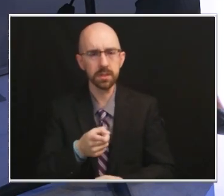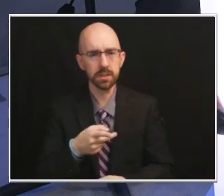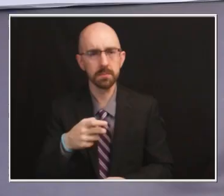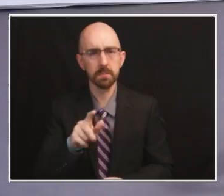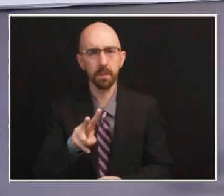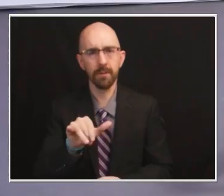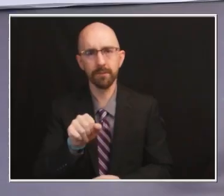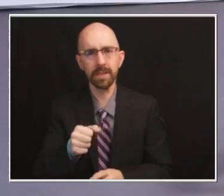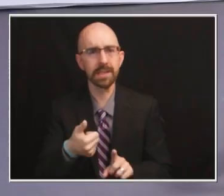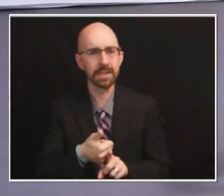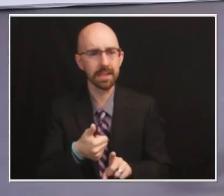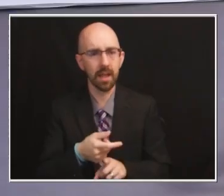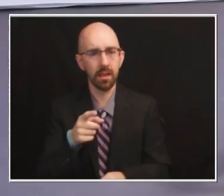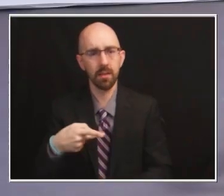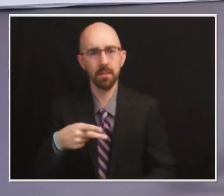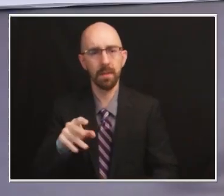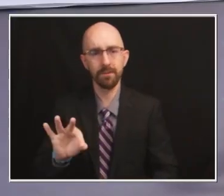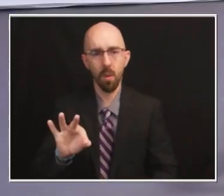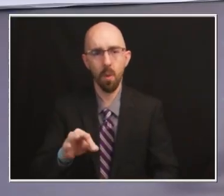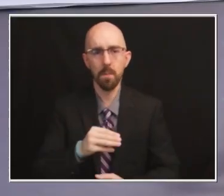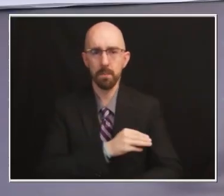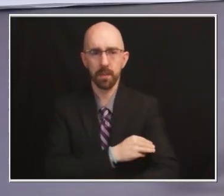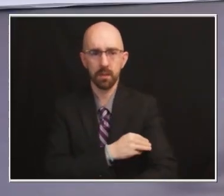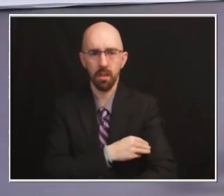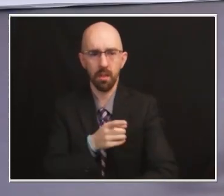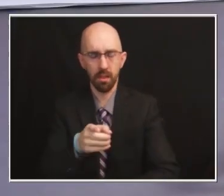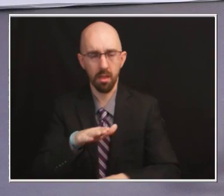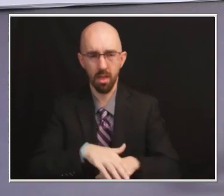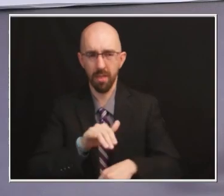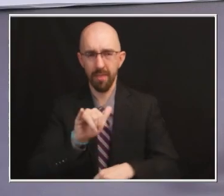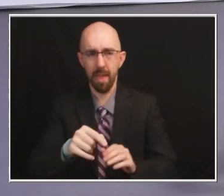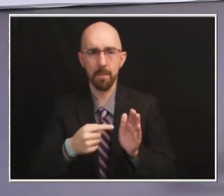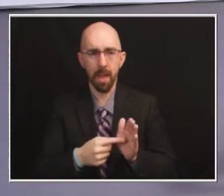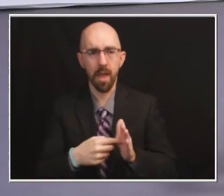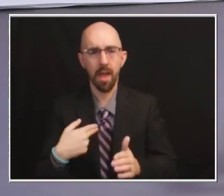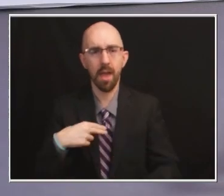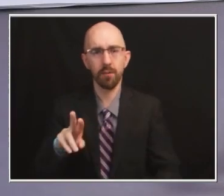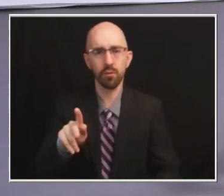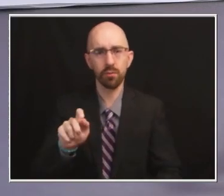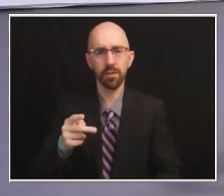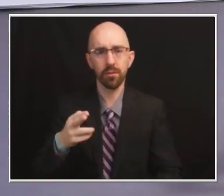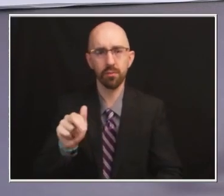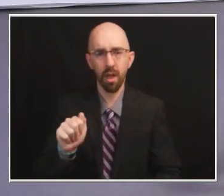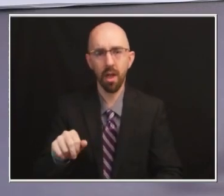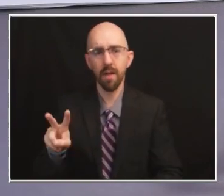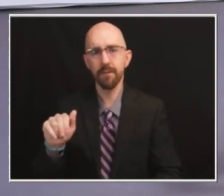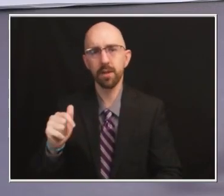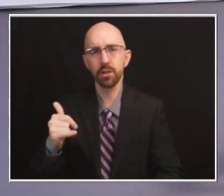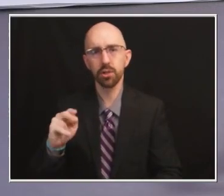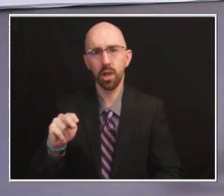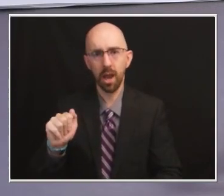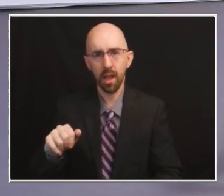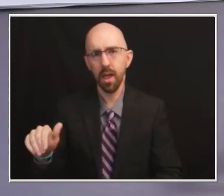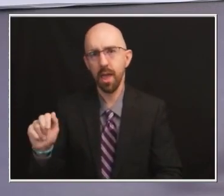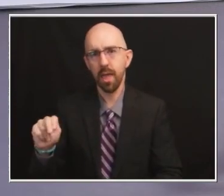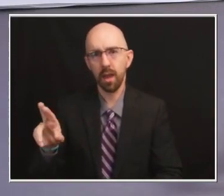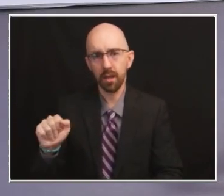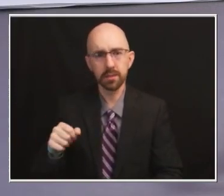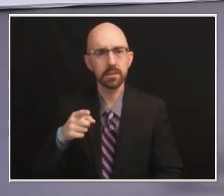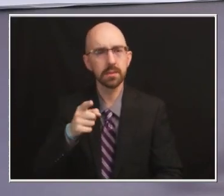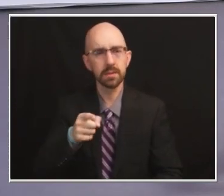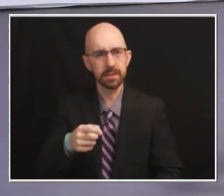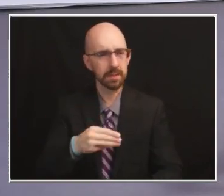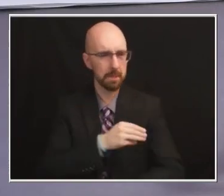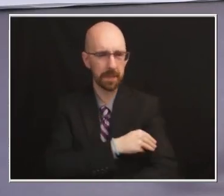are the pelvic floor muscles. So on this model, we have the urethra, vagina, and anus. So these are the pelvic floor muscles,